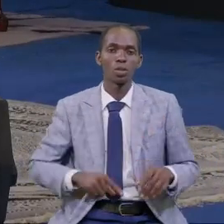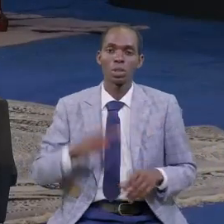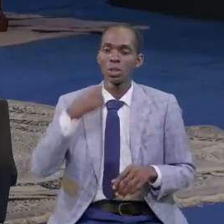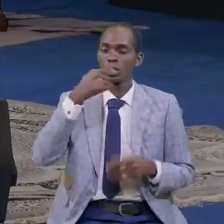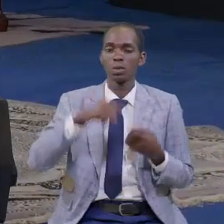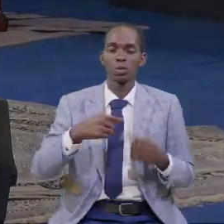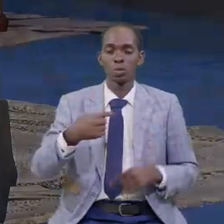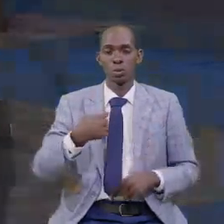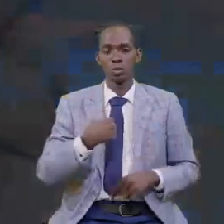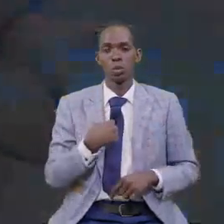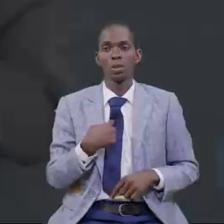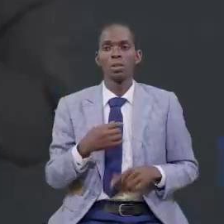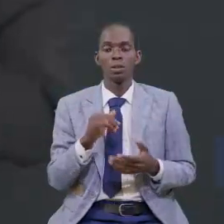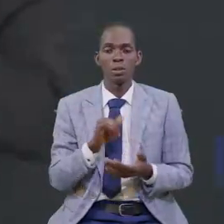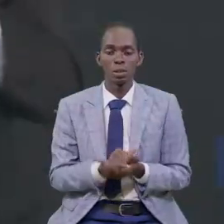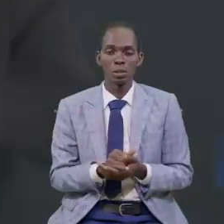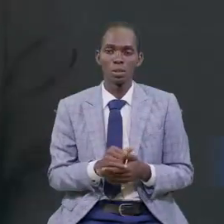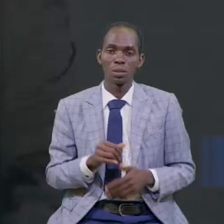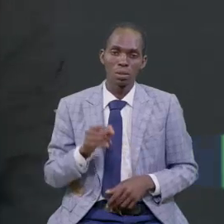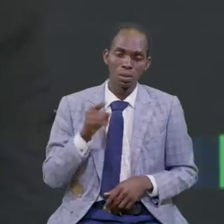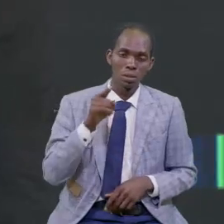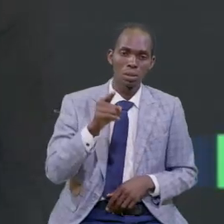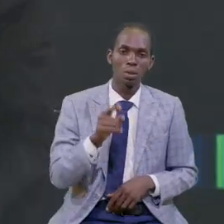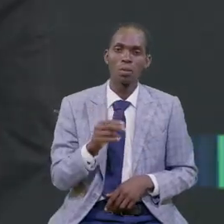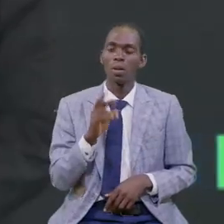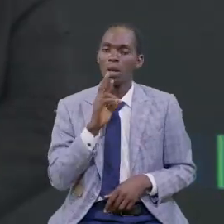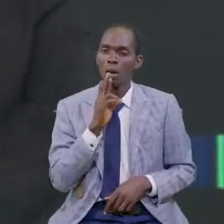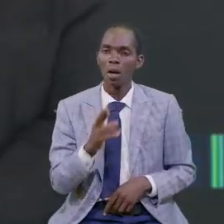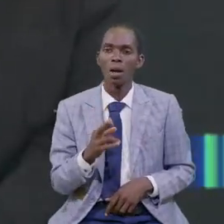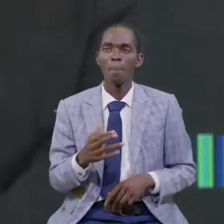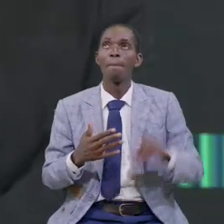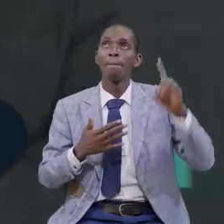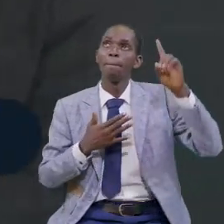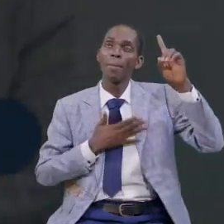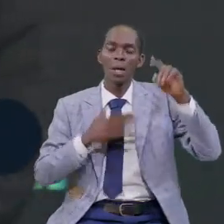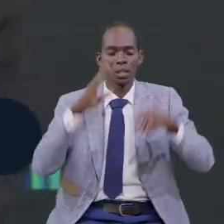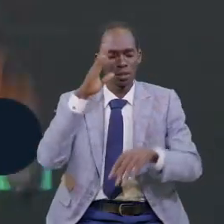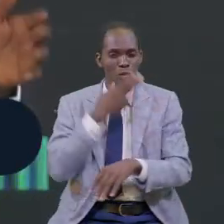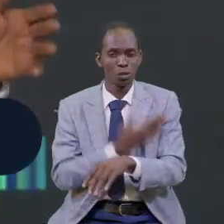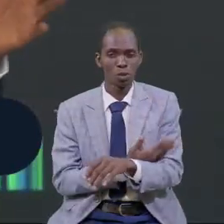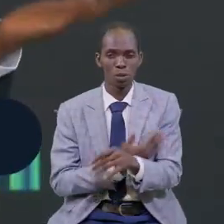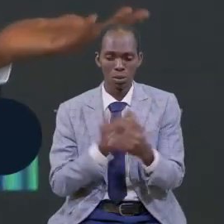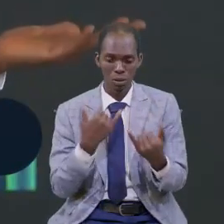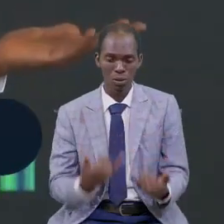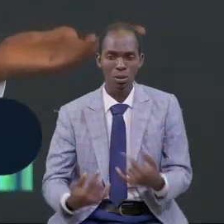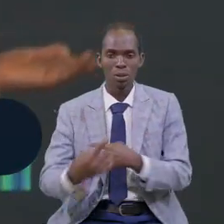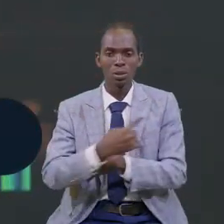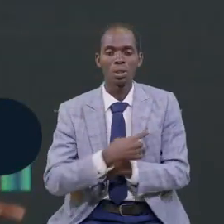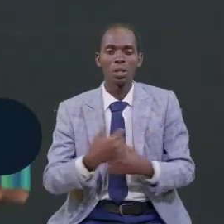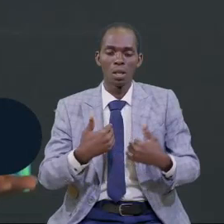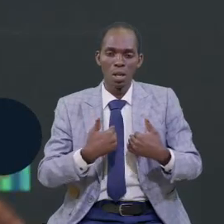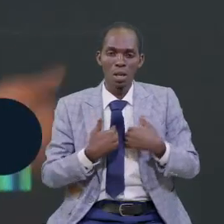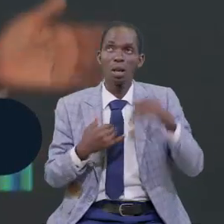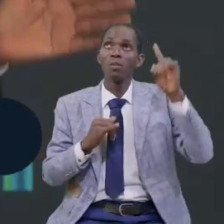art my son, this day have I begotten thee. And he says of